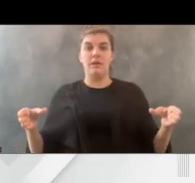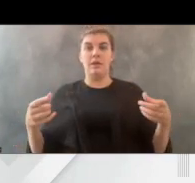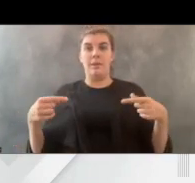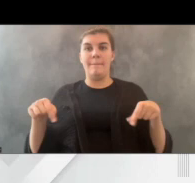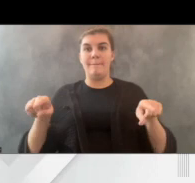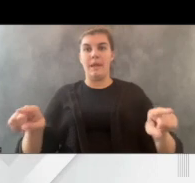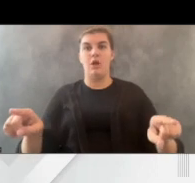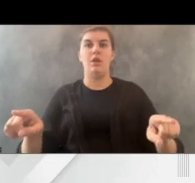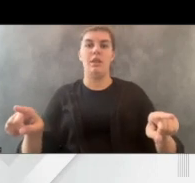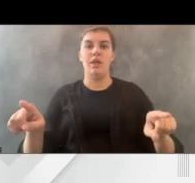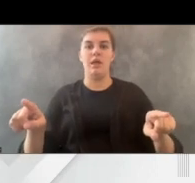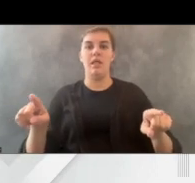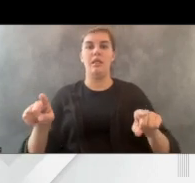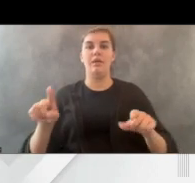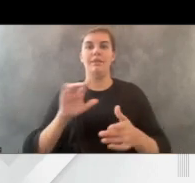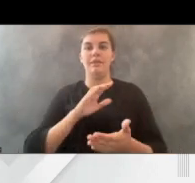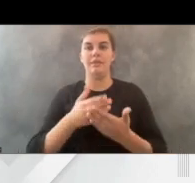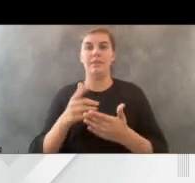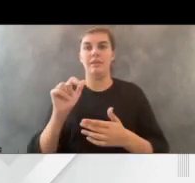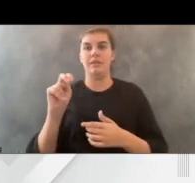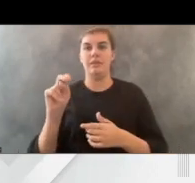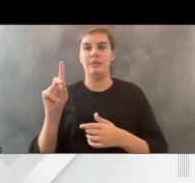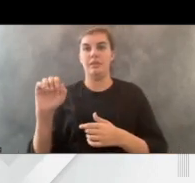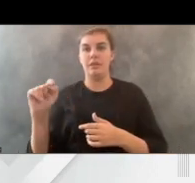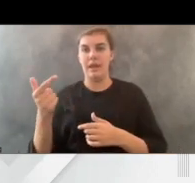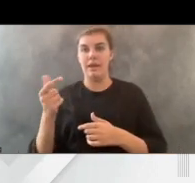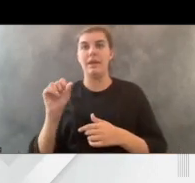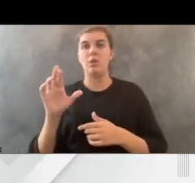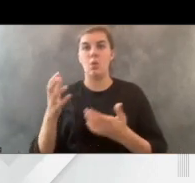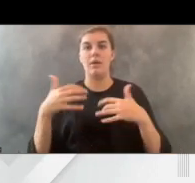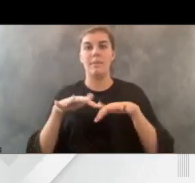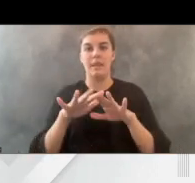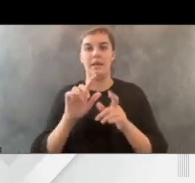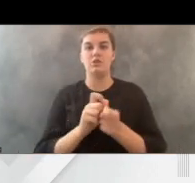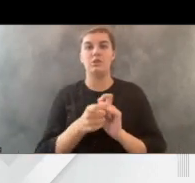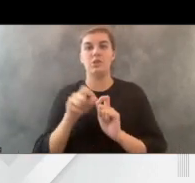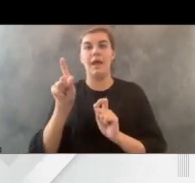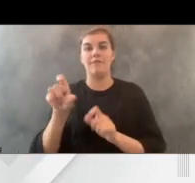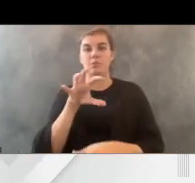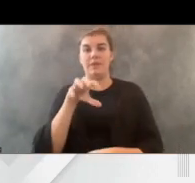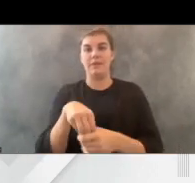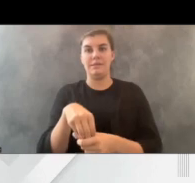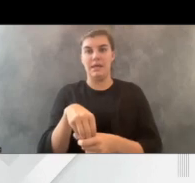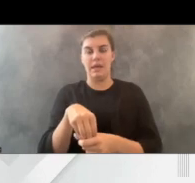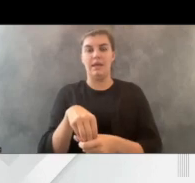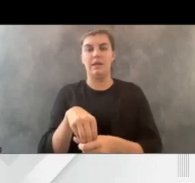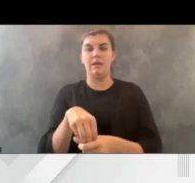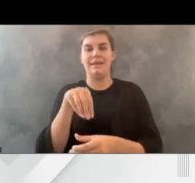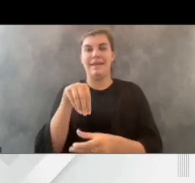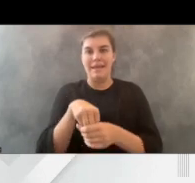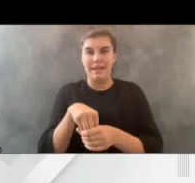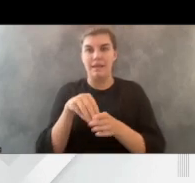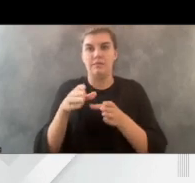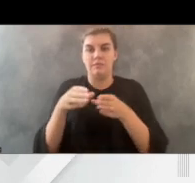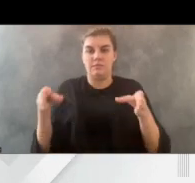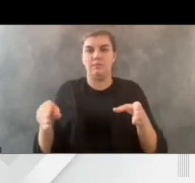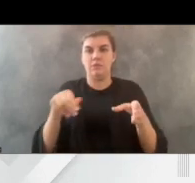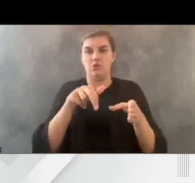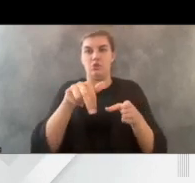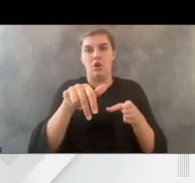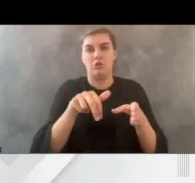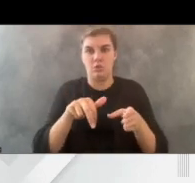cross slope of the crosswalk parallel to the direction of travel as specified in